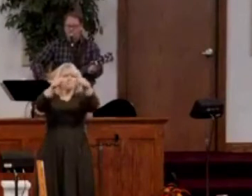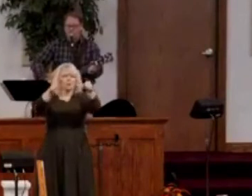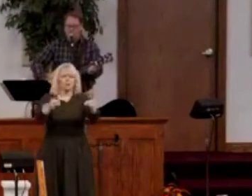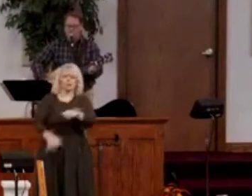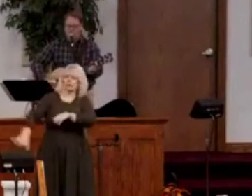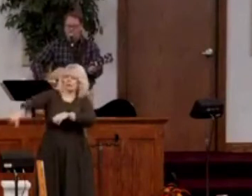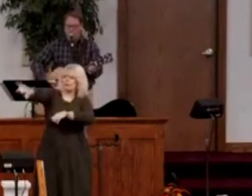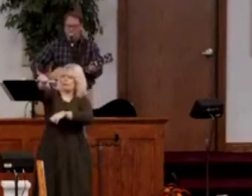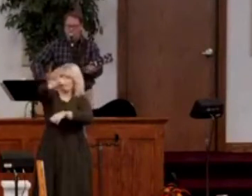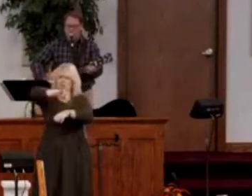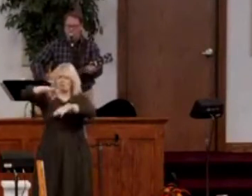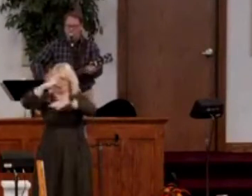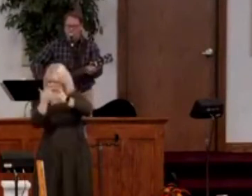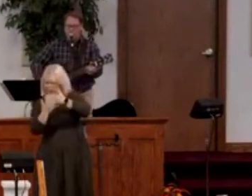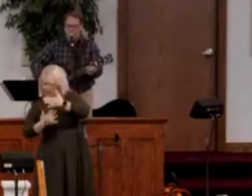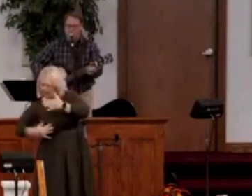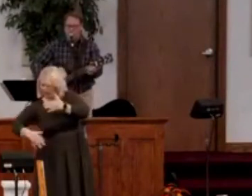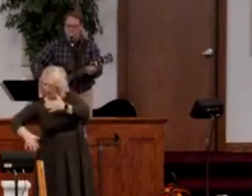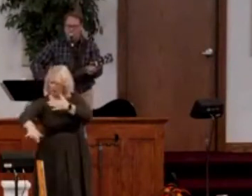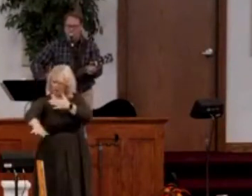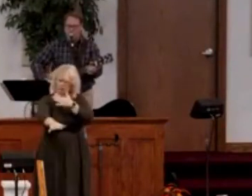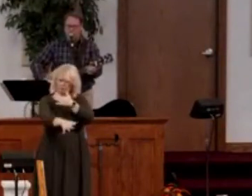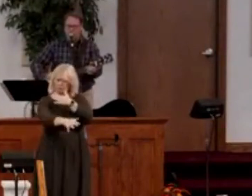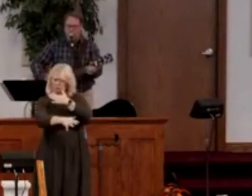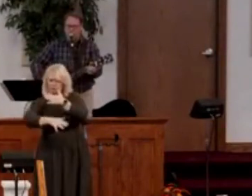blood, broken and poured